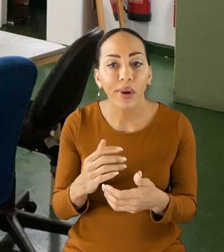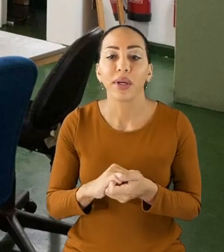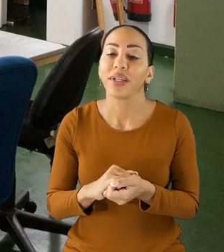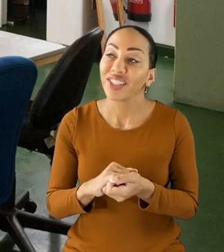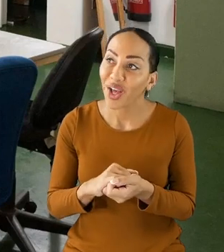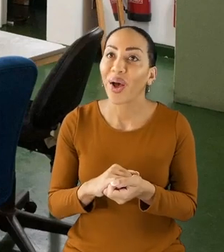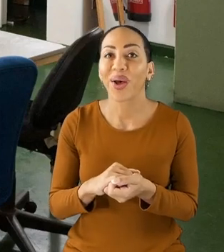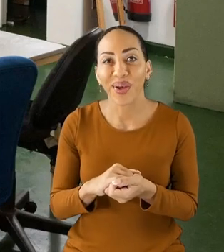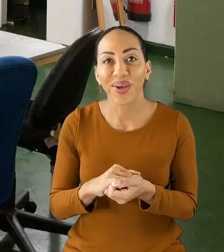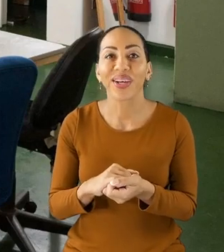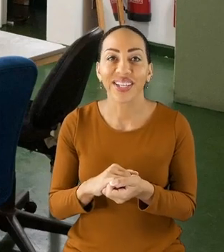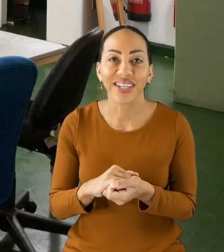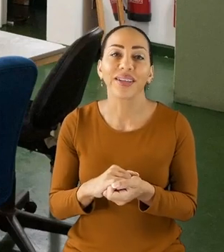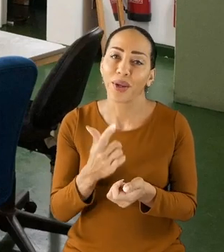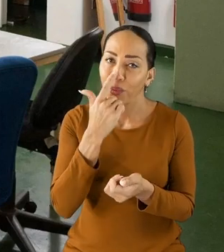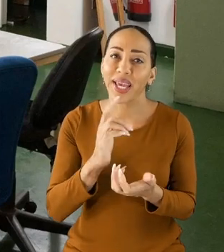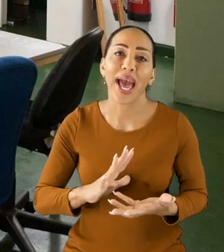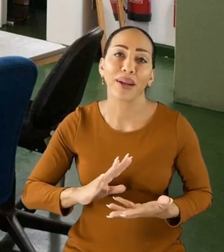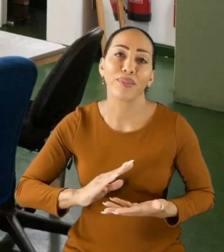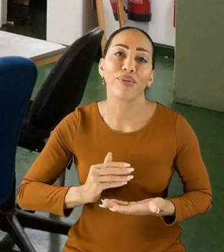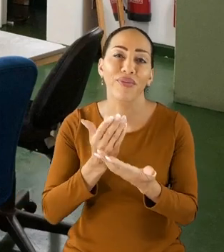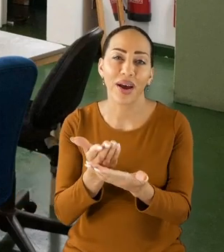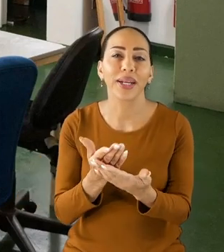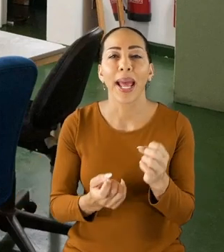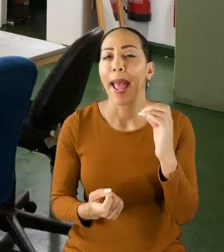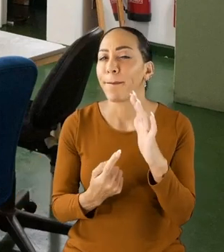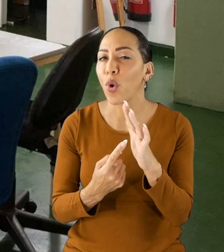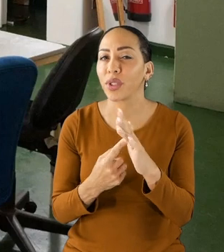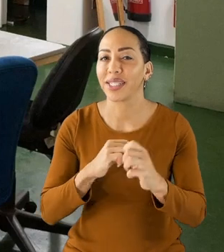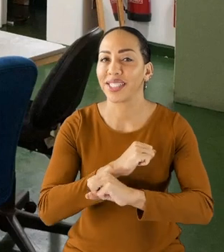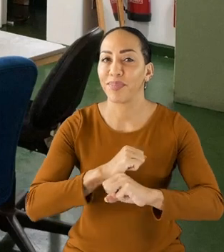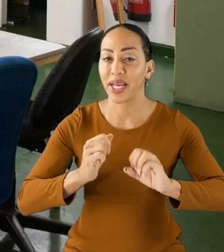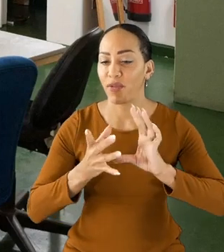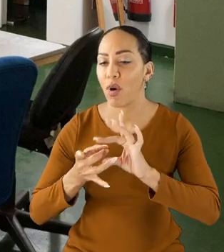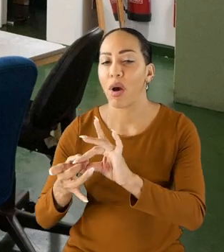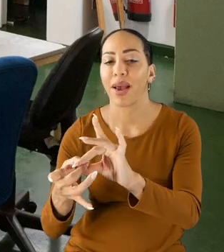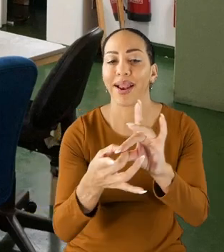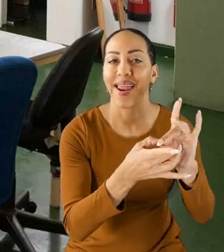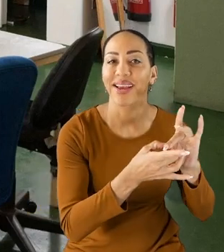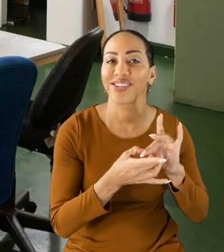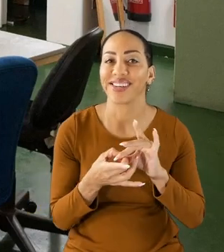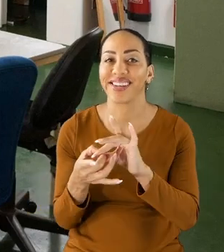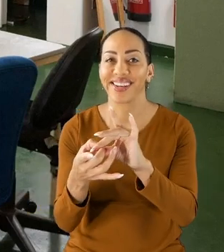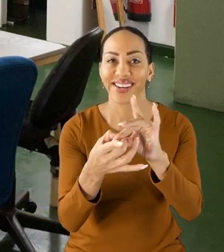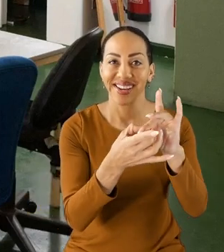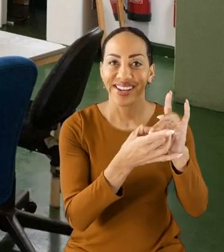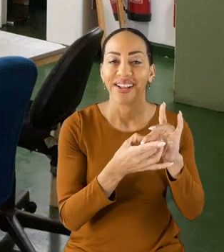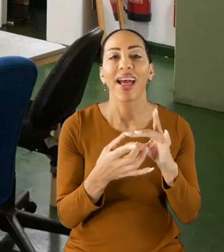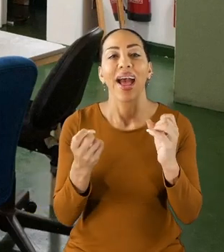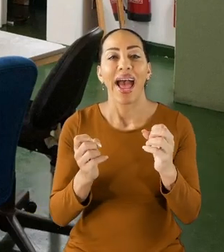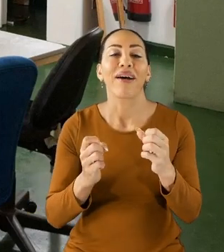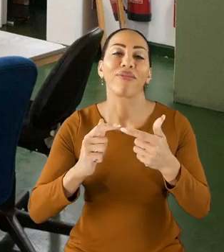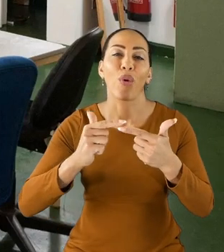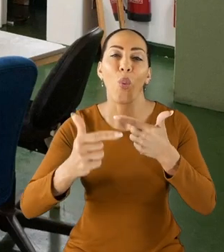So it's we can provide a really important space of connection. But from there, we